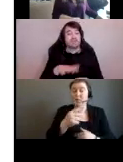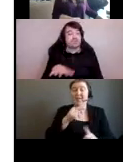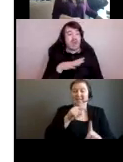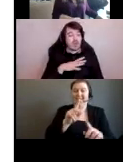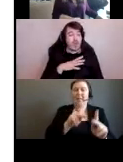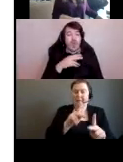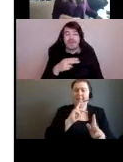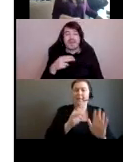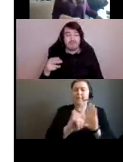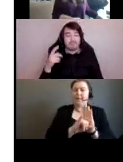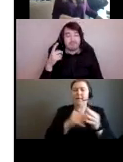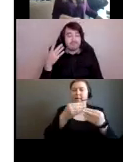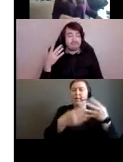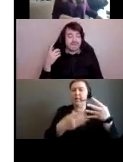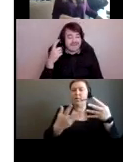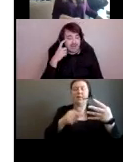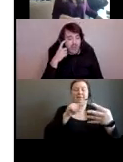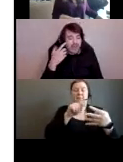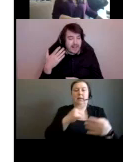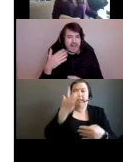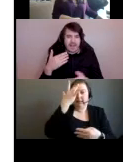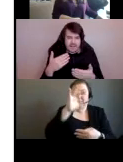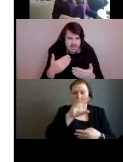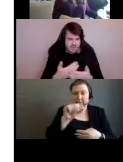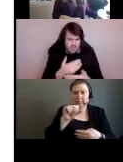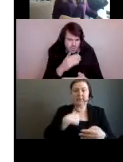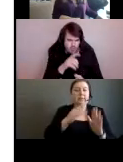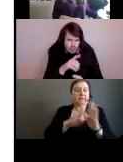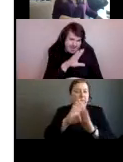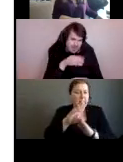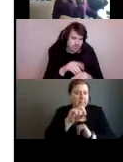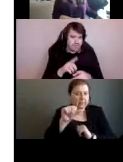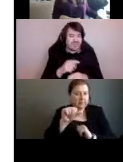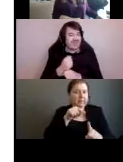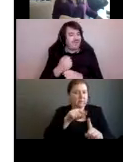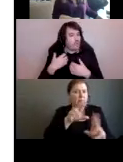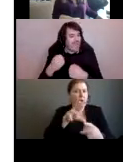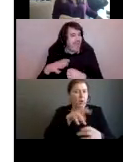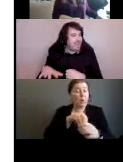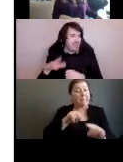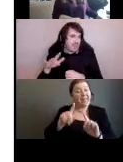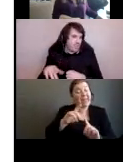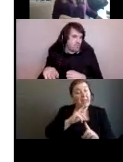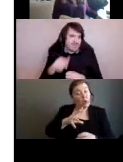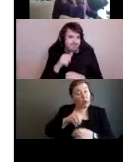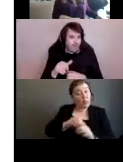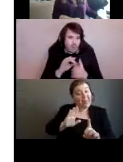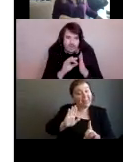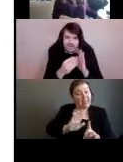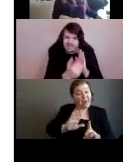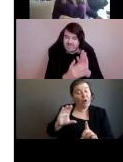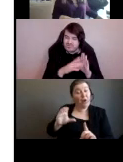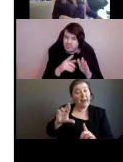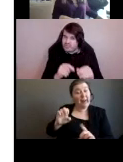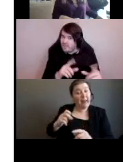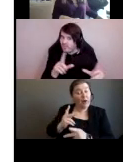care workers as it is not indicated on the slide? So in phase 2, the caretakers